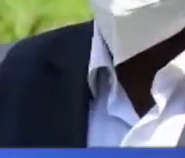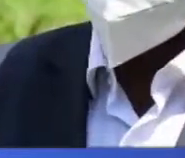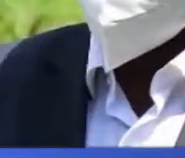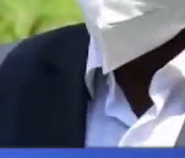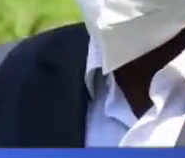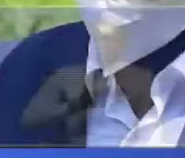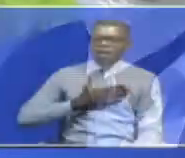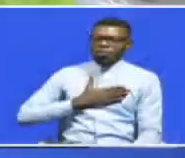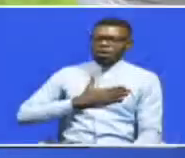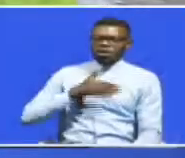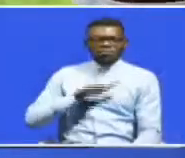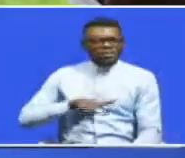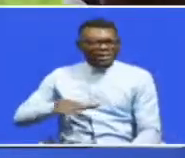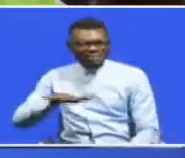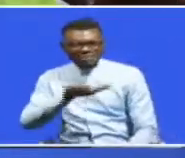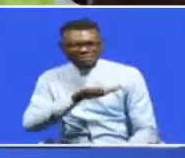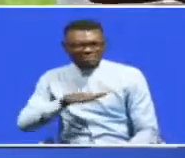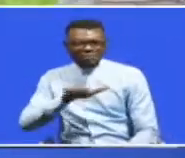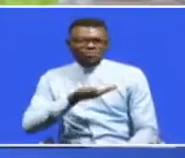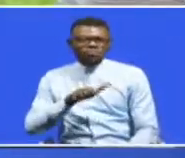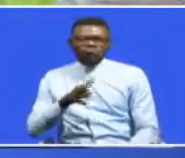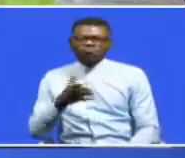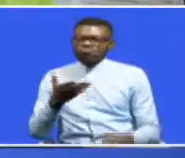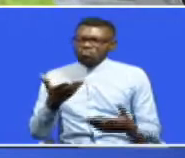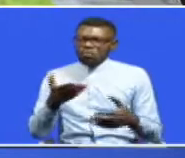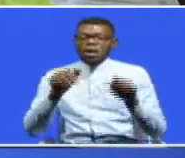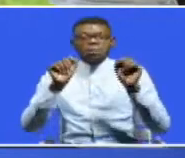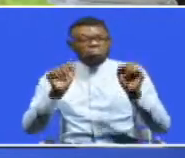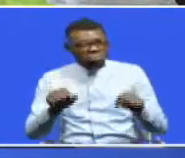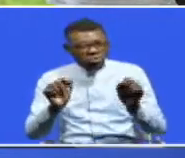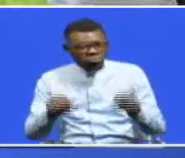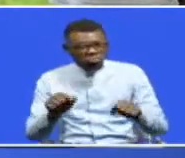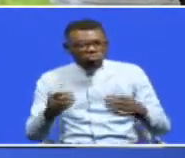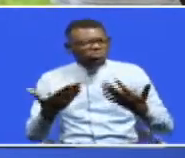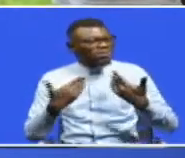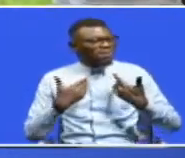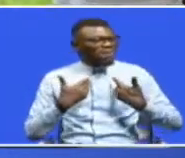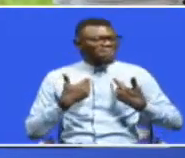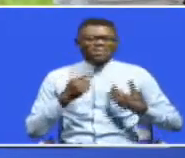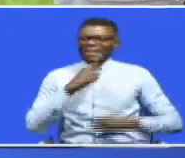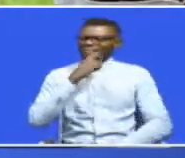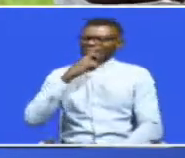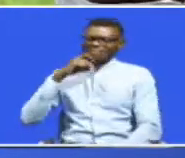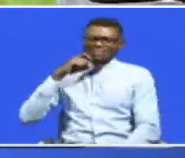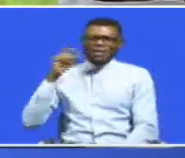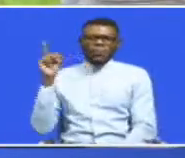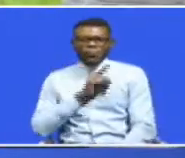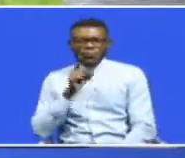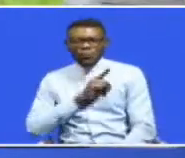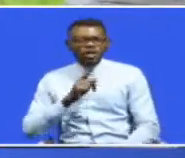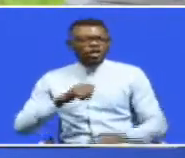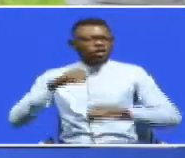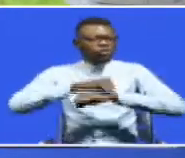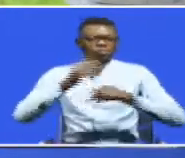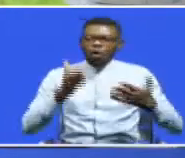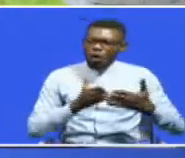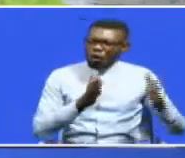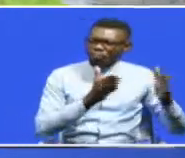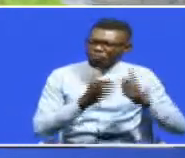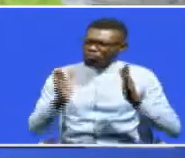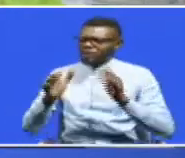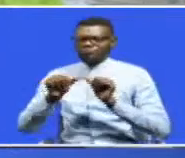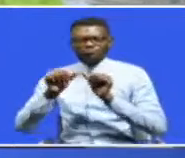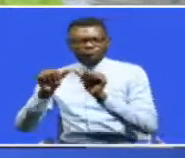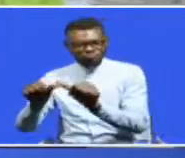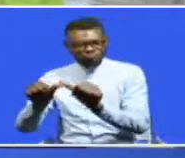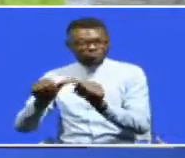Our areas are likely to face a very severe droughts. The schools are opening next week.